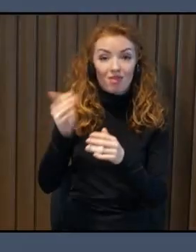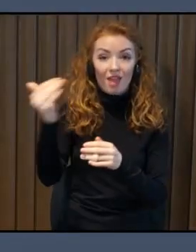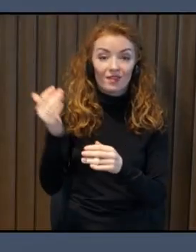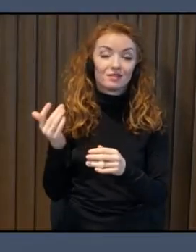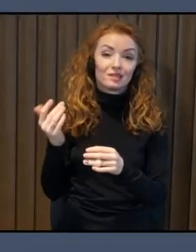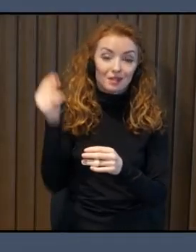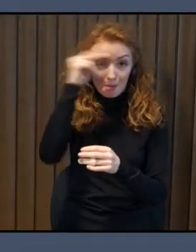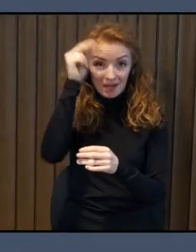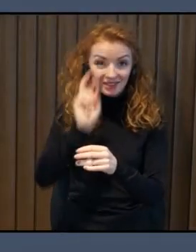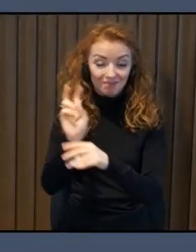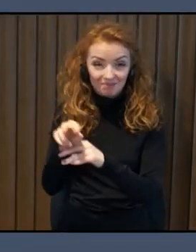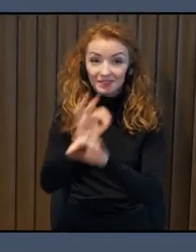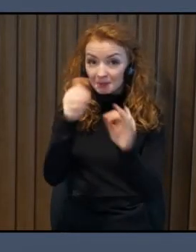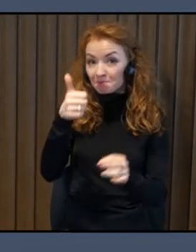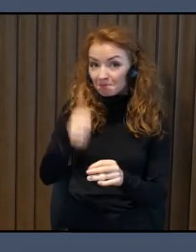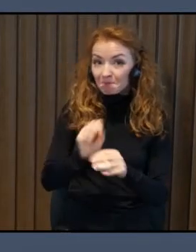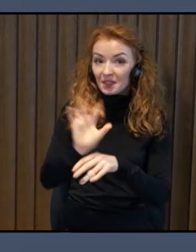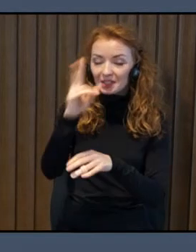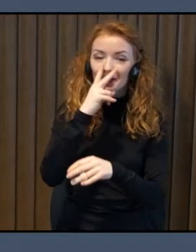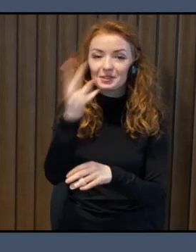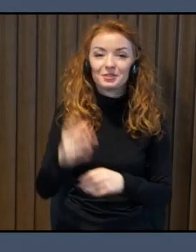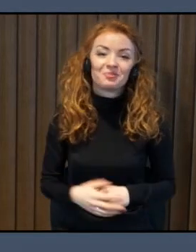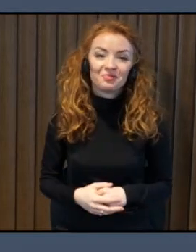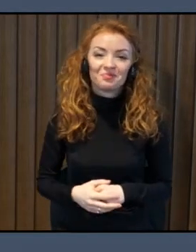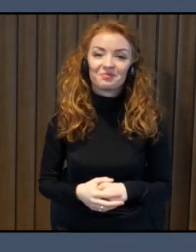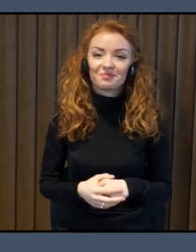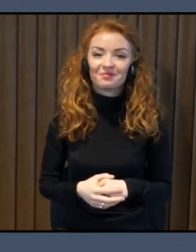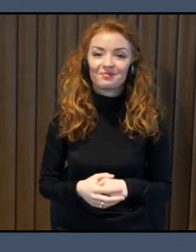about this universal design. So can I start? Yes.